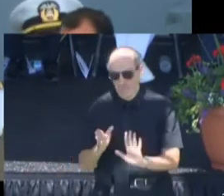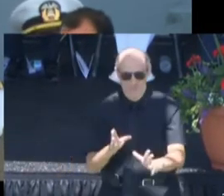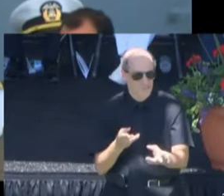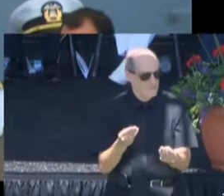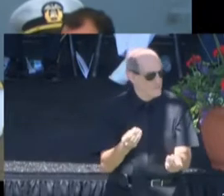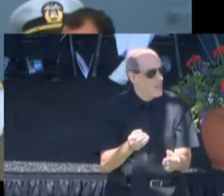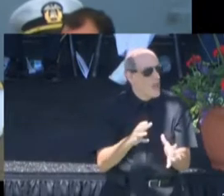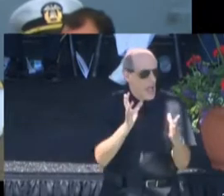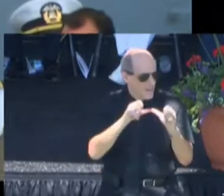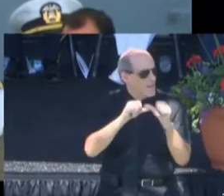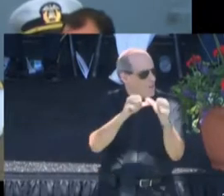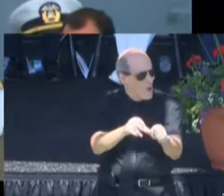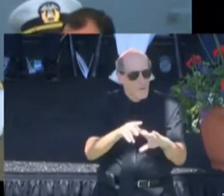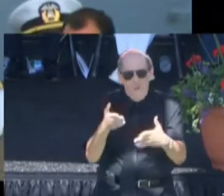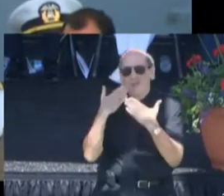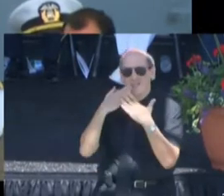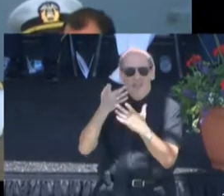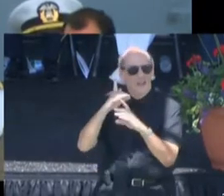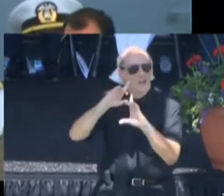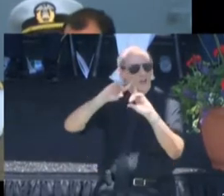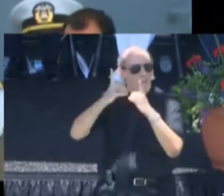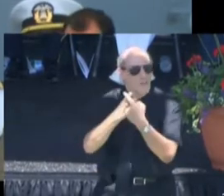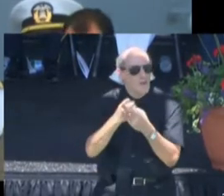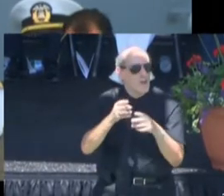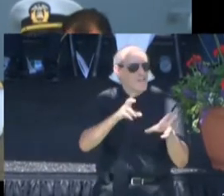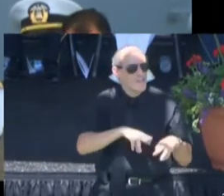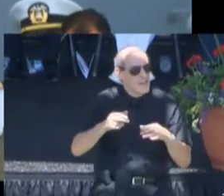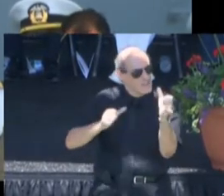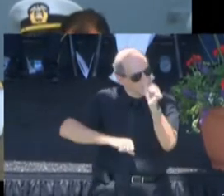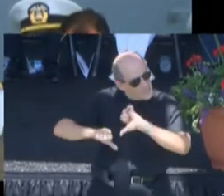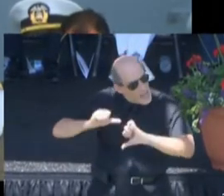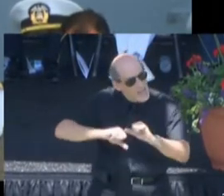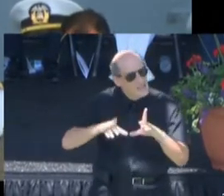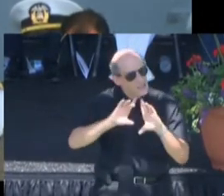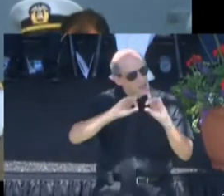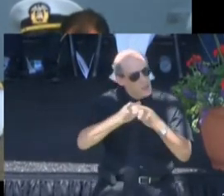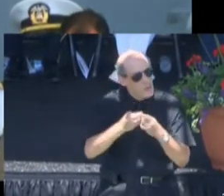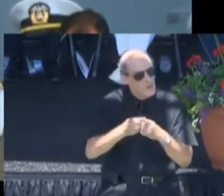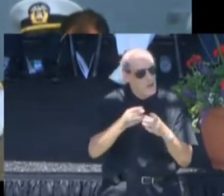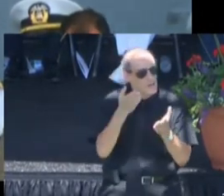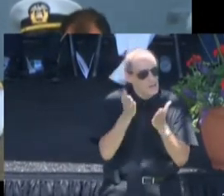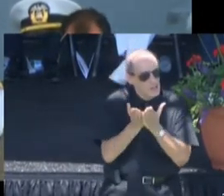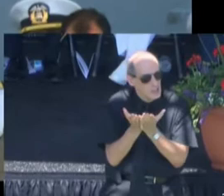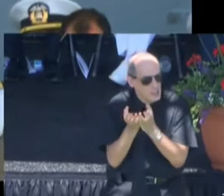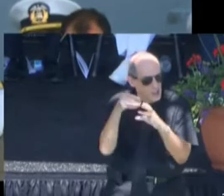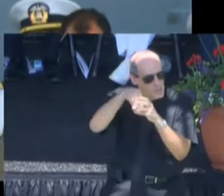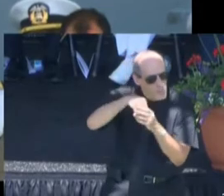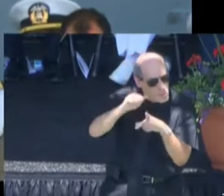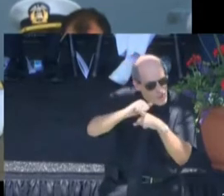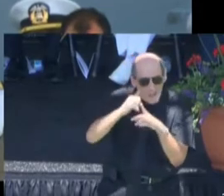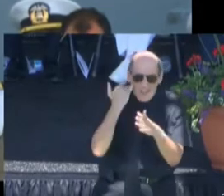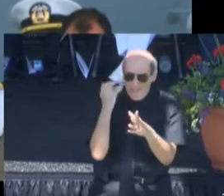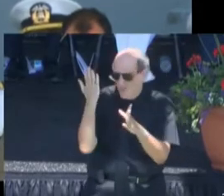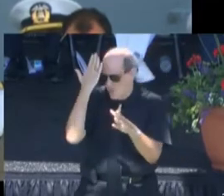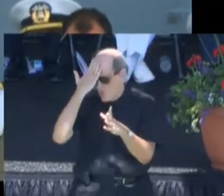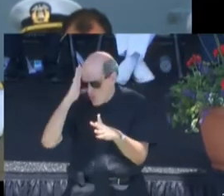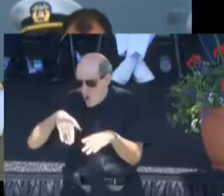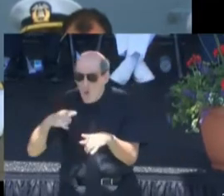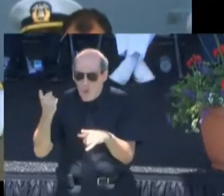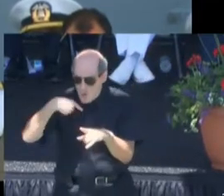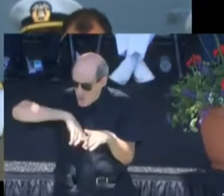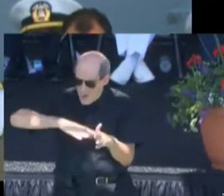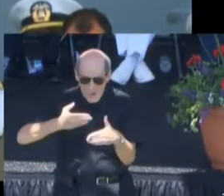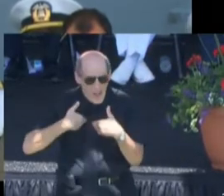I could go on. I do want to thank the Department of Naval Science here and the Department of Shipboard Training. For those of you that don't know, Kings Point does not